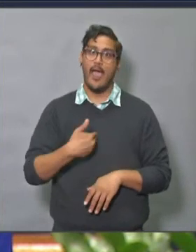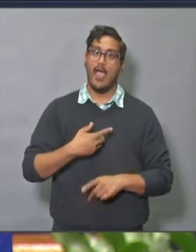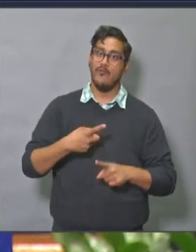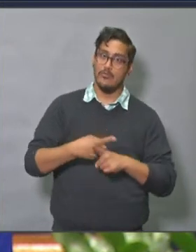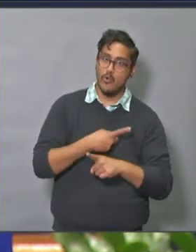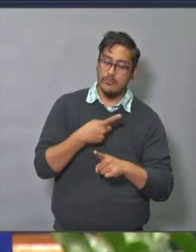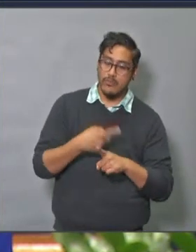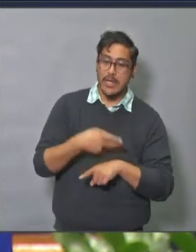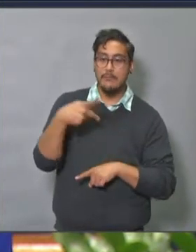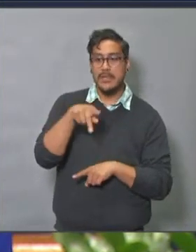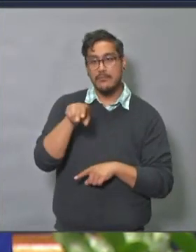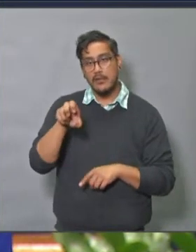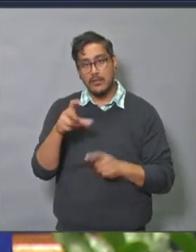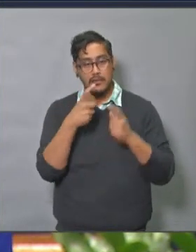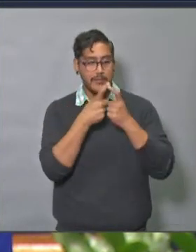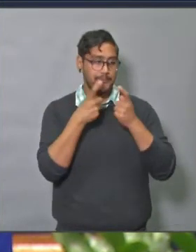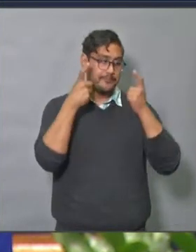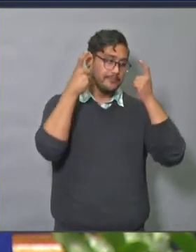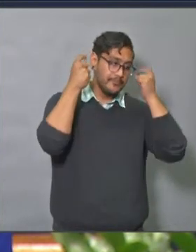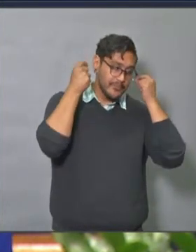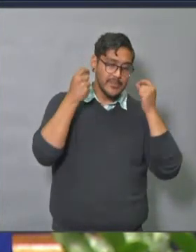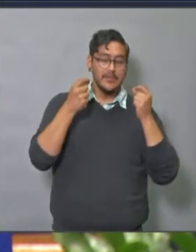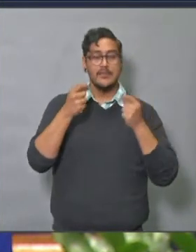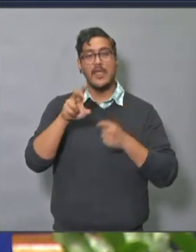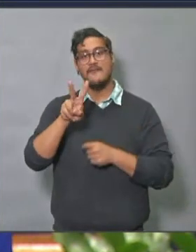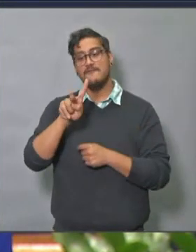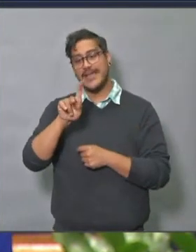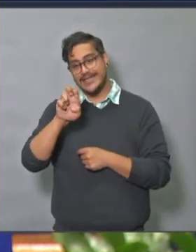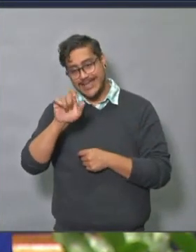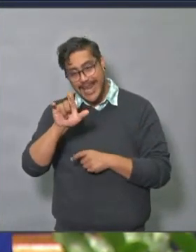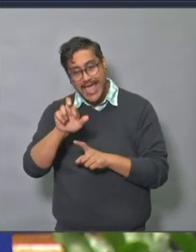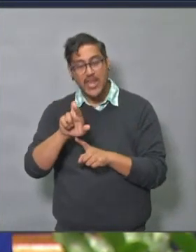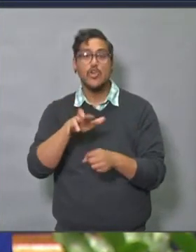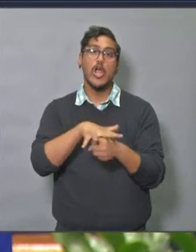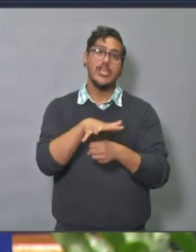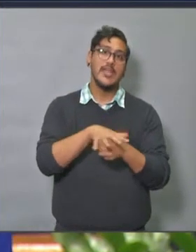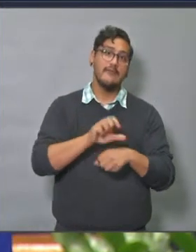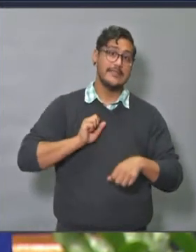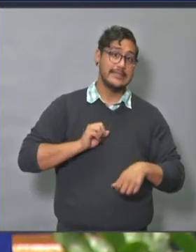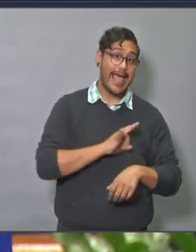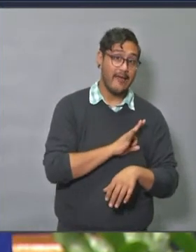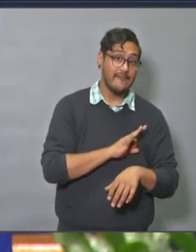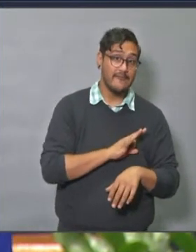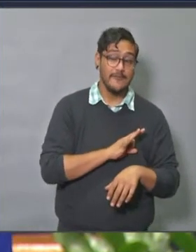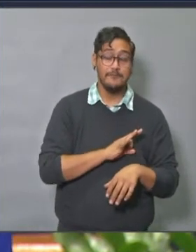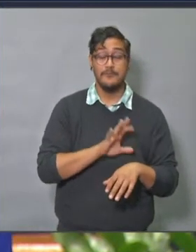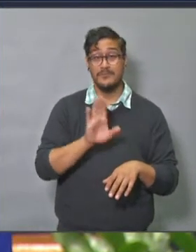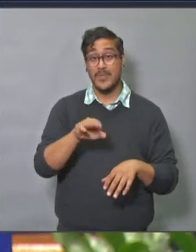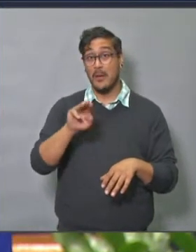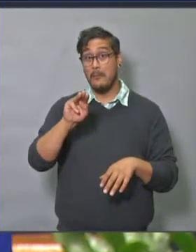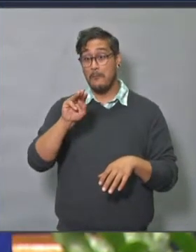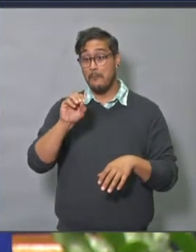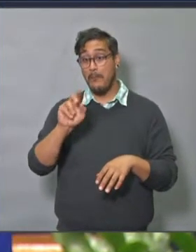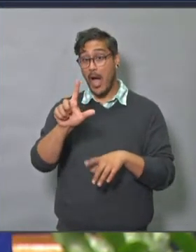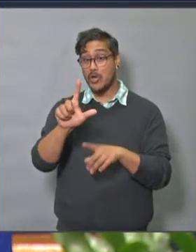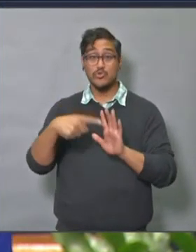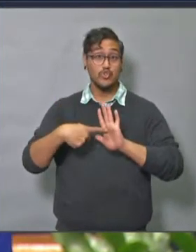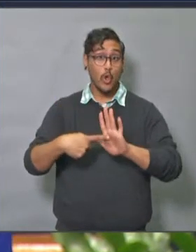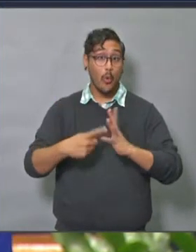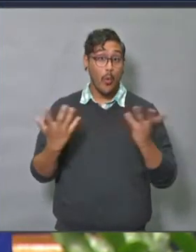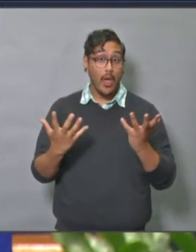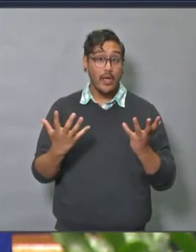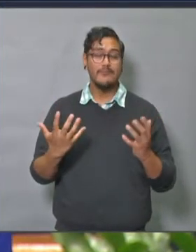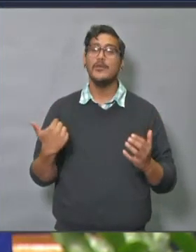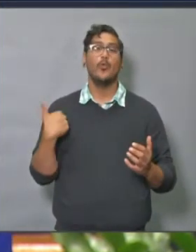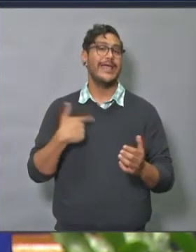and supplies, ventilators, and staff. And I would just remind you all that the model continues to show that we have more than enough ventilators to take care